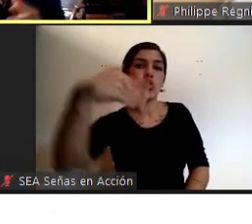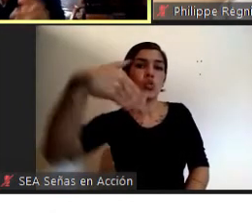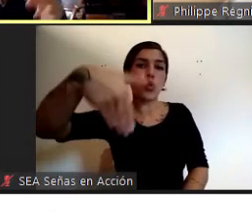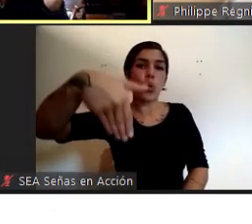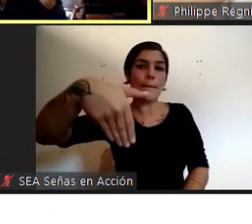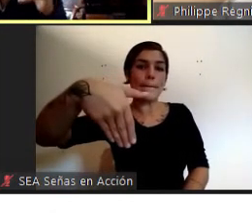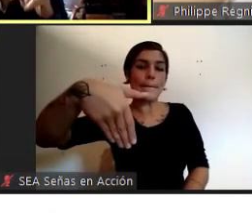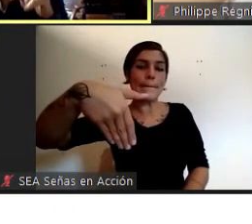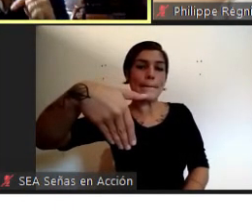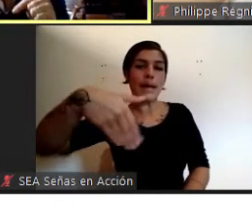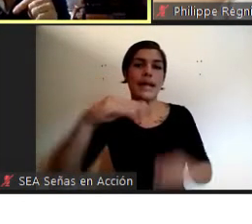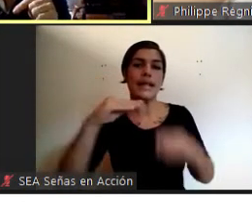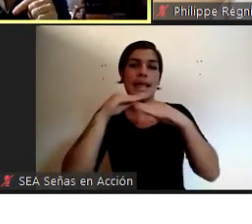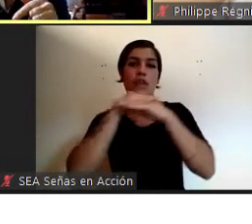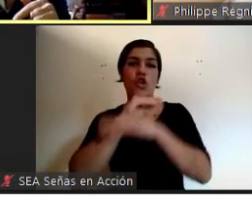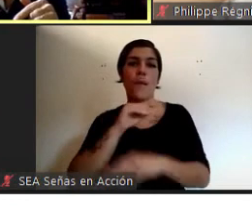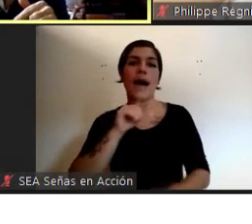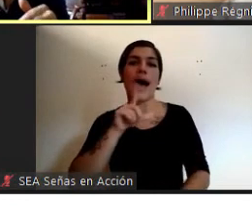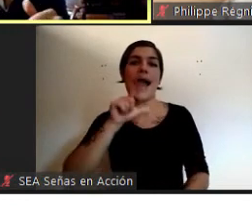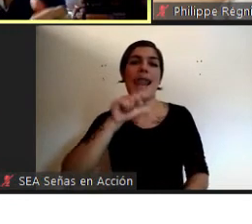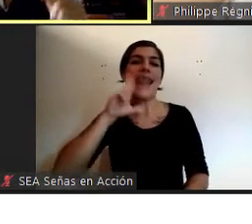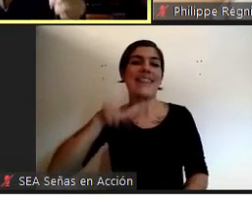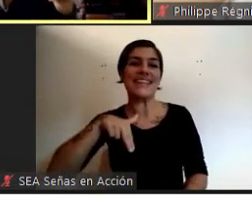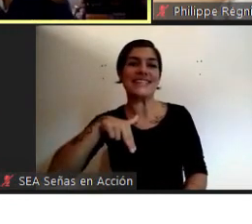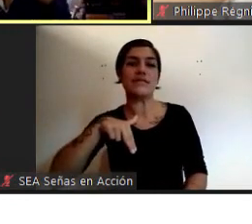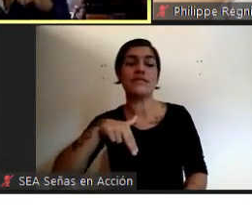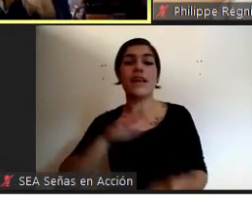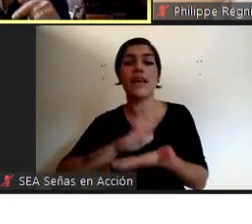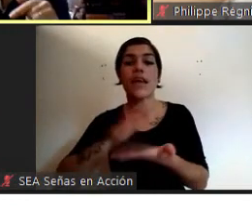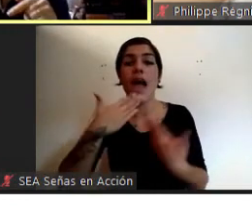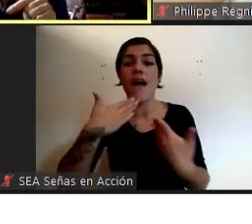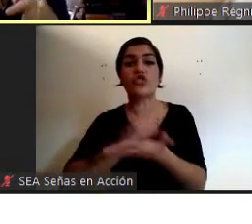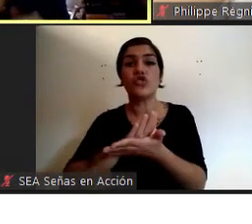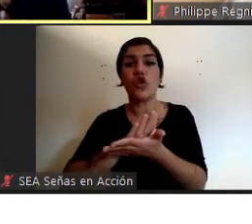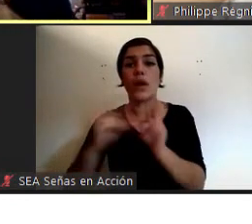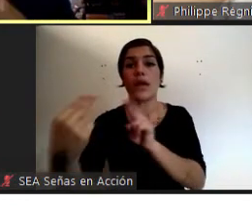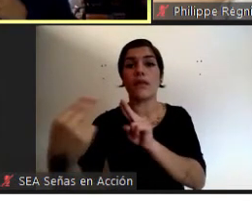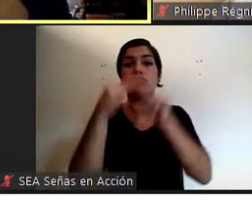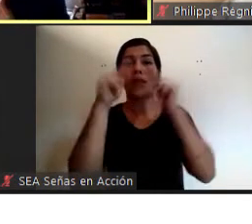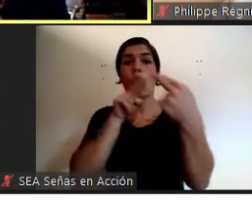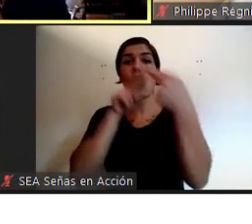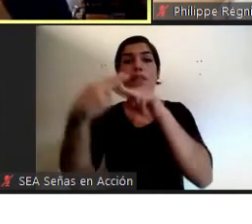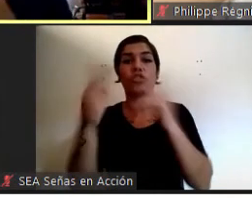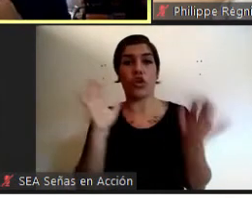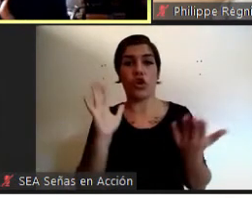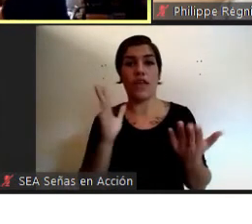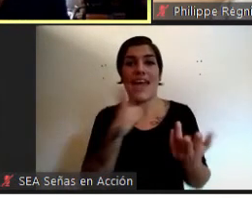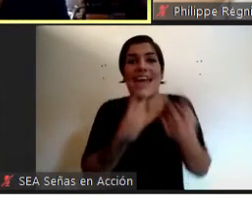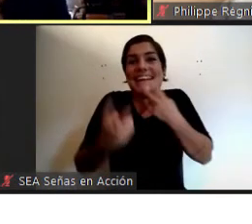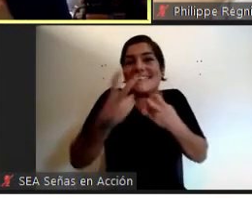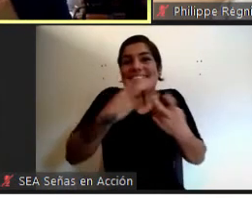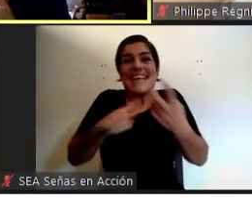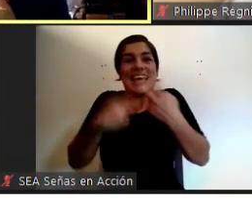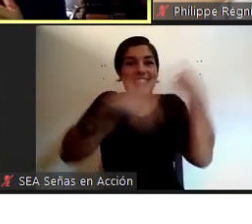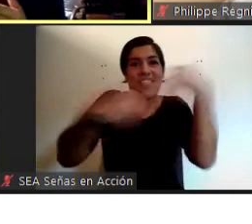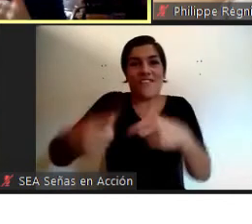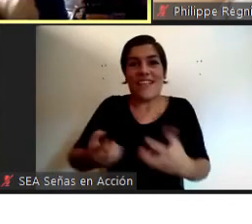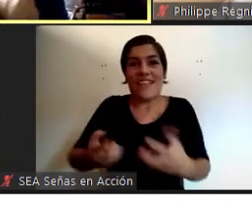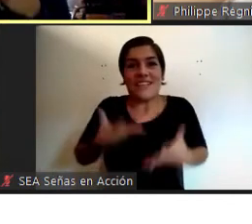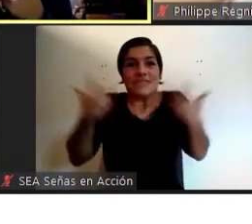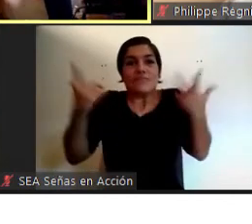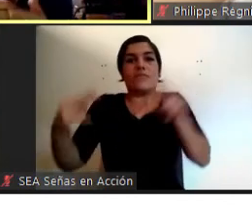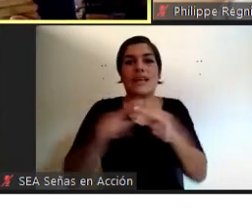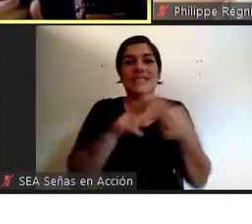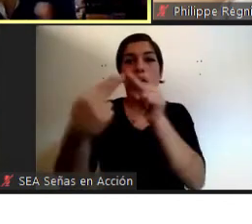to speak. But much at the same time, it has the shade of a coexistence, a